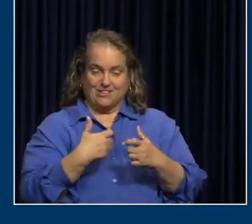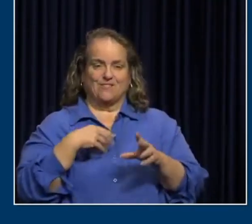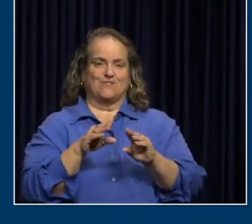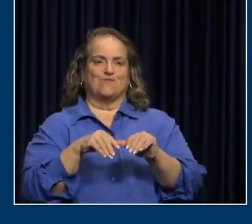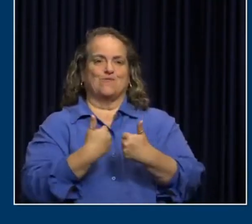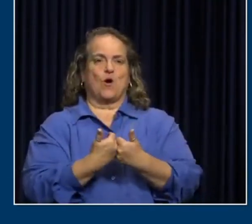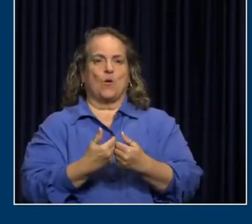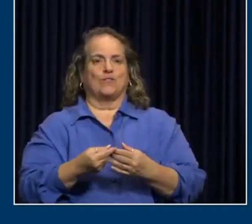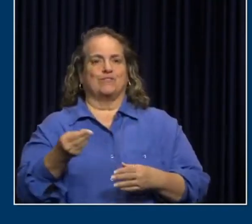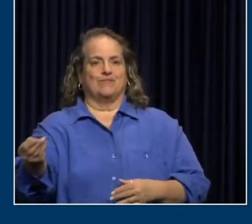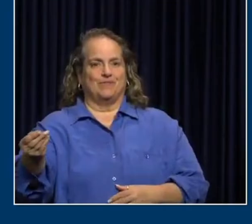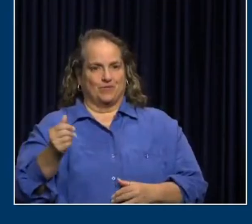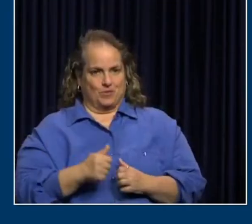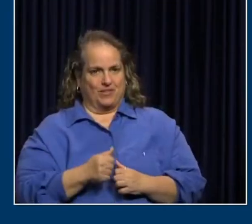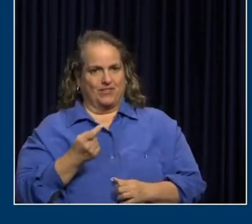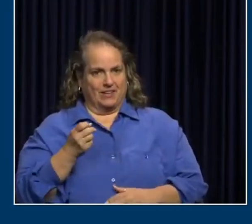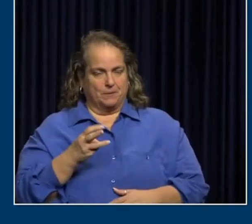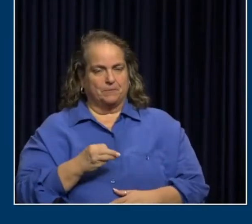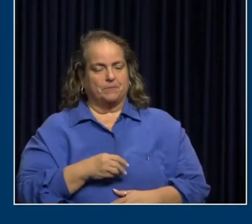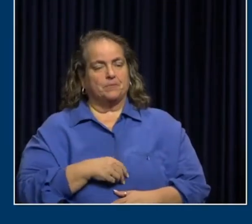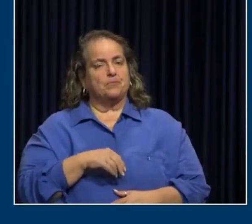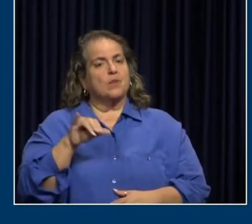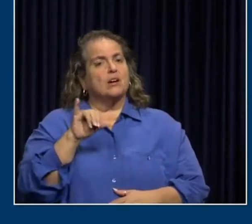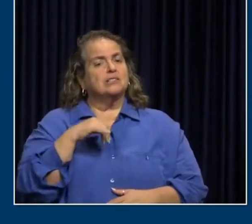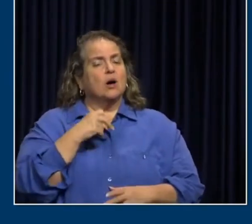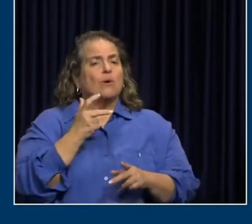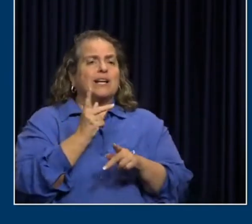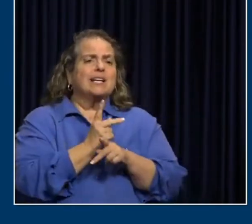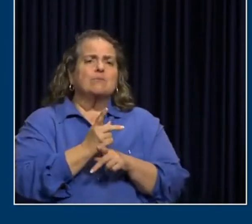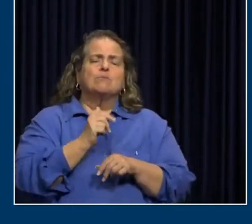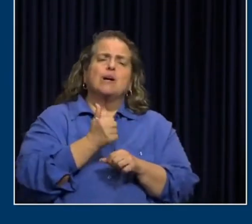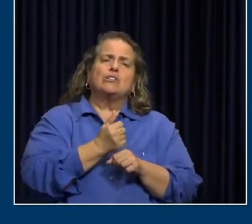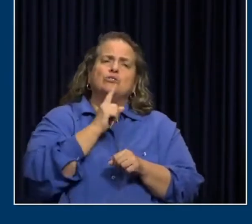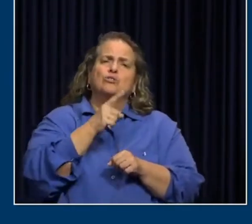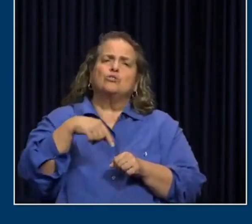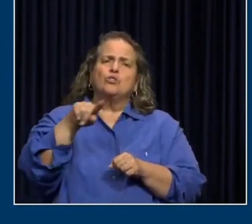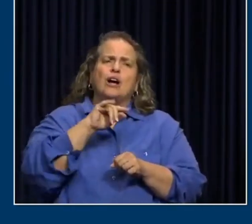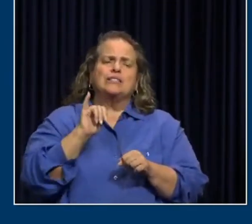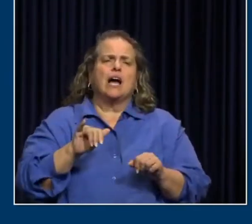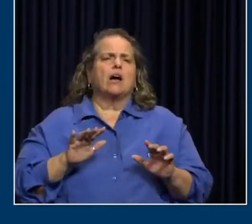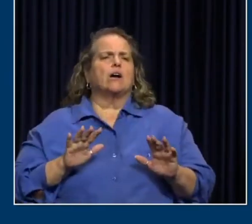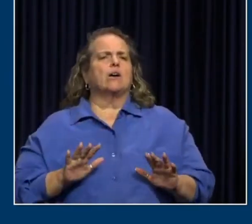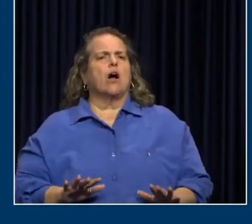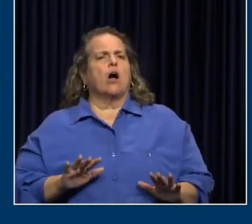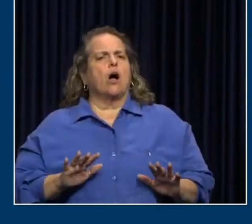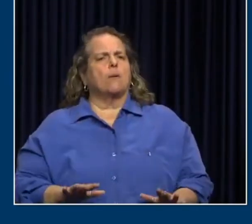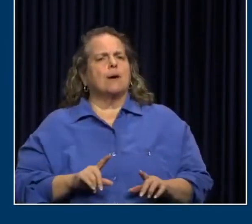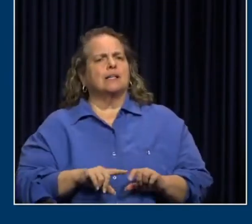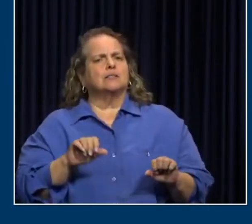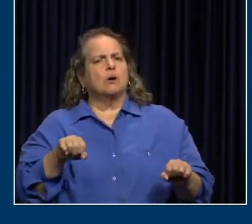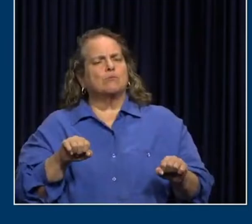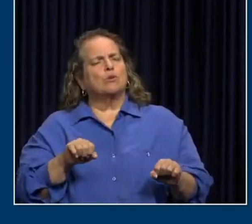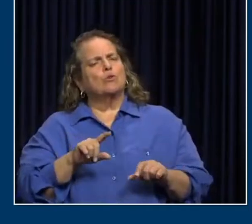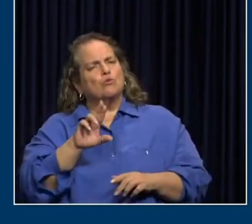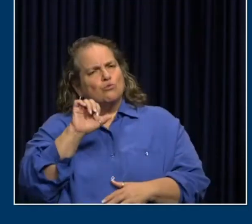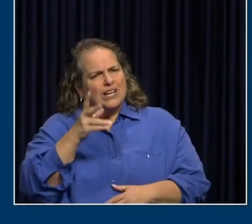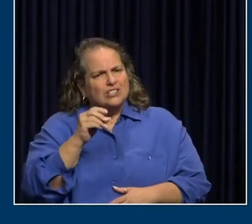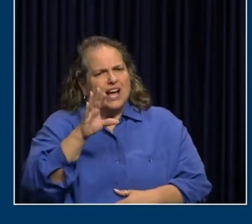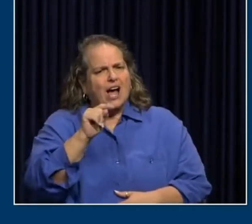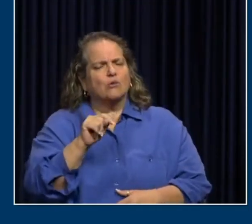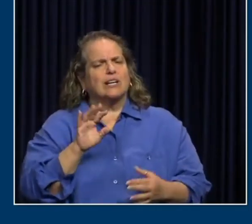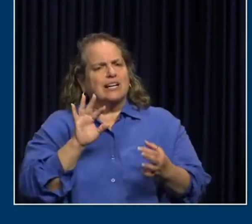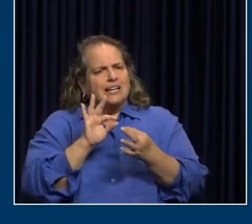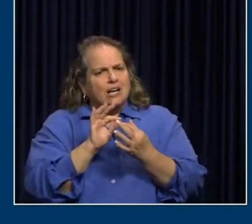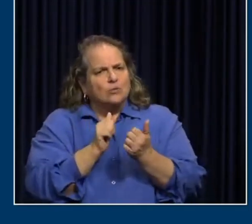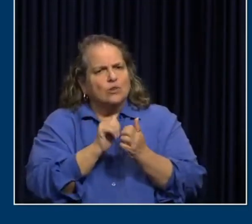During this time, I really want to encourage you to remain as calm as possible and to reach out and to connect with your children. This is what they will remember most